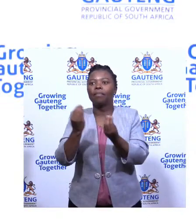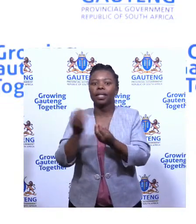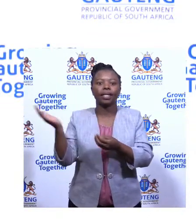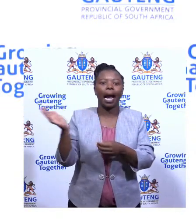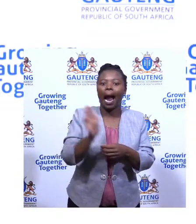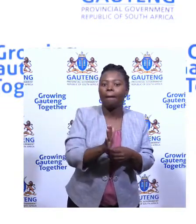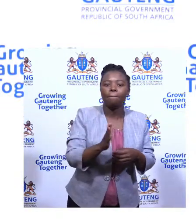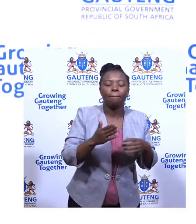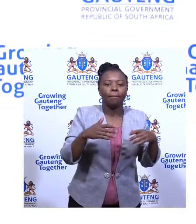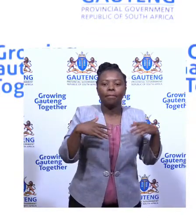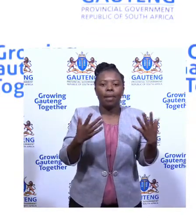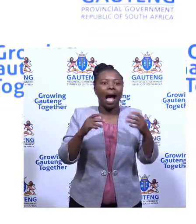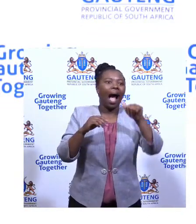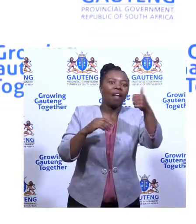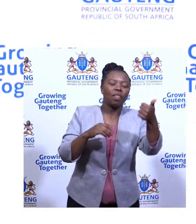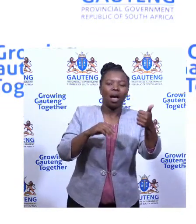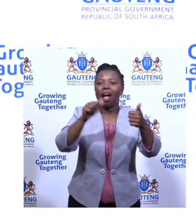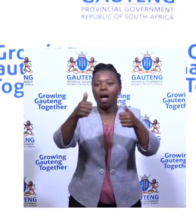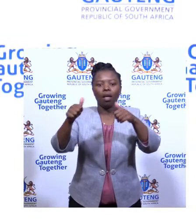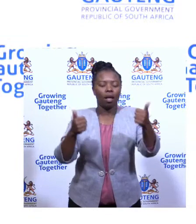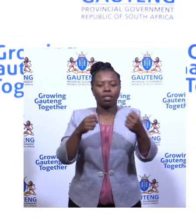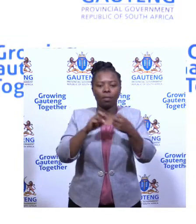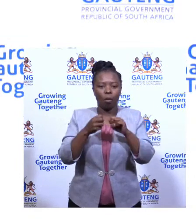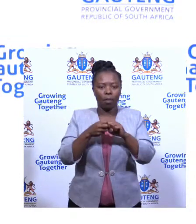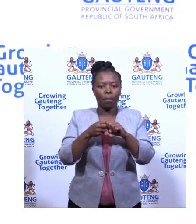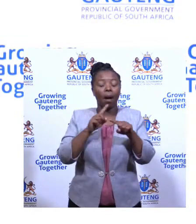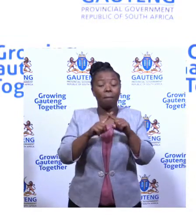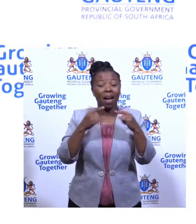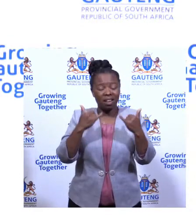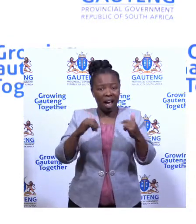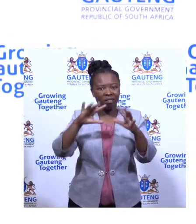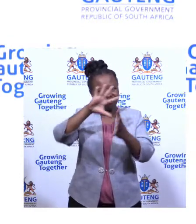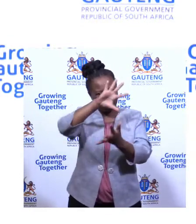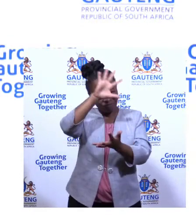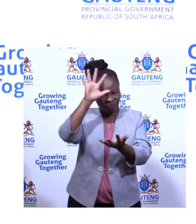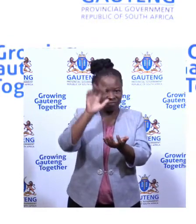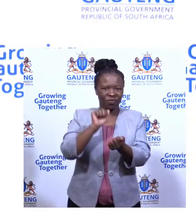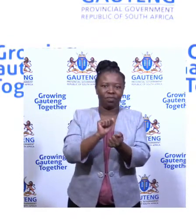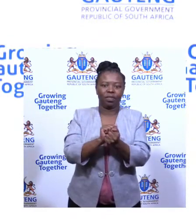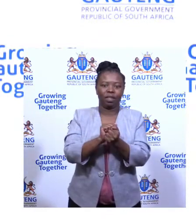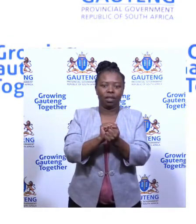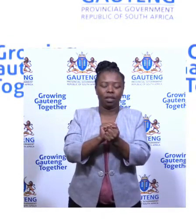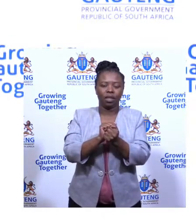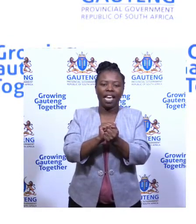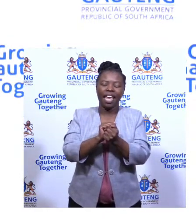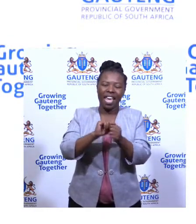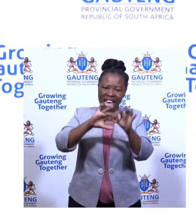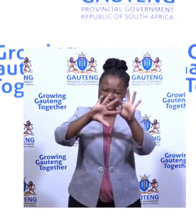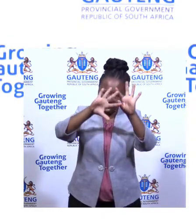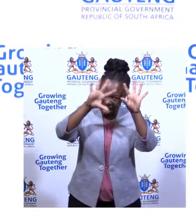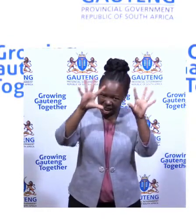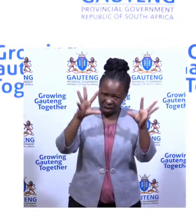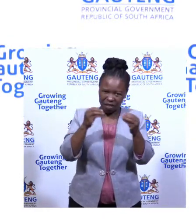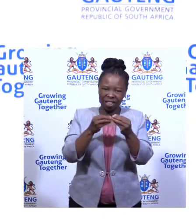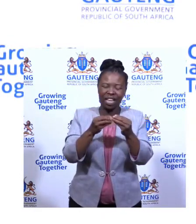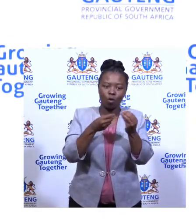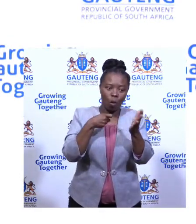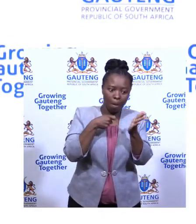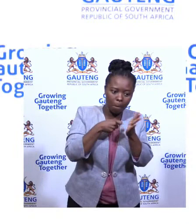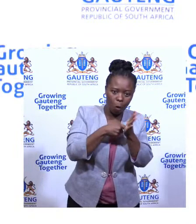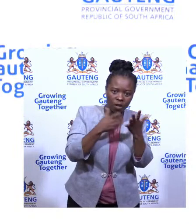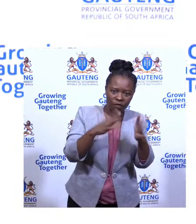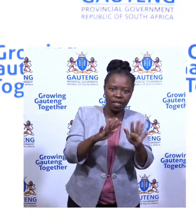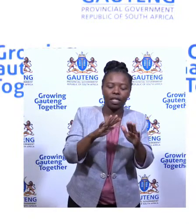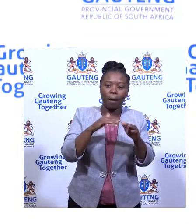is another. So a comprehensive approach to dealing with corruption is to ensure that all all procurement